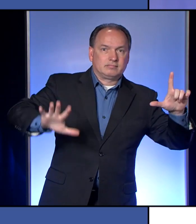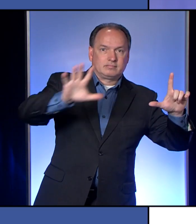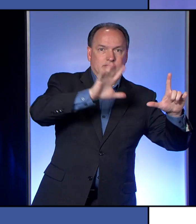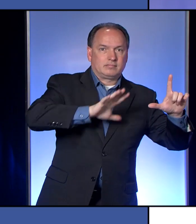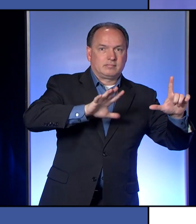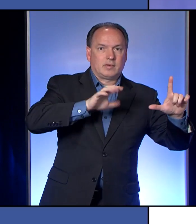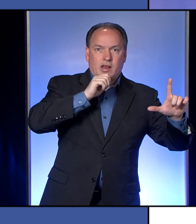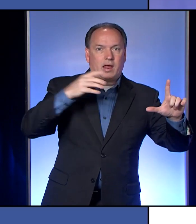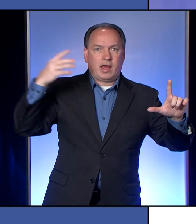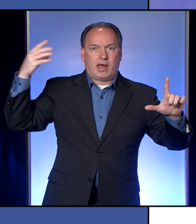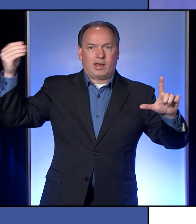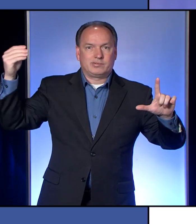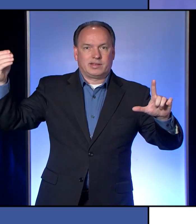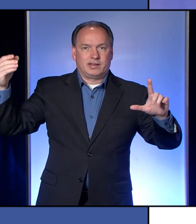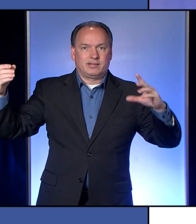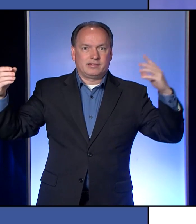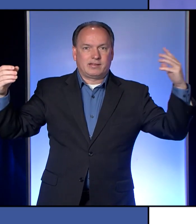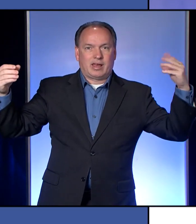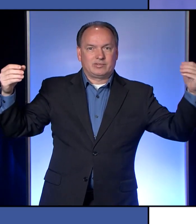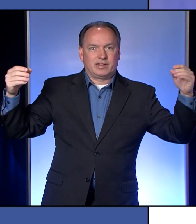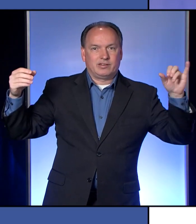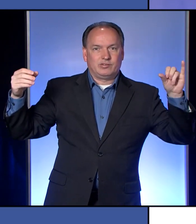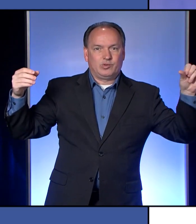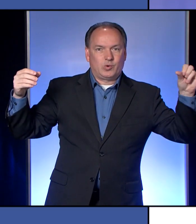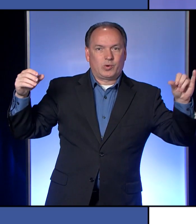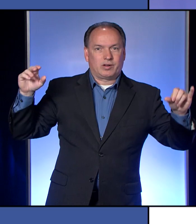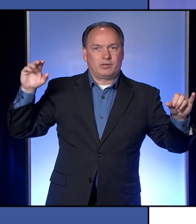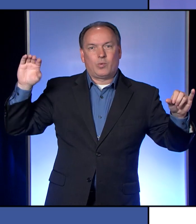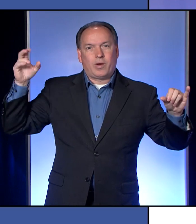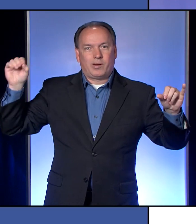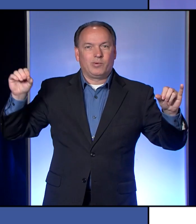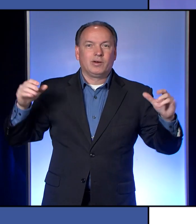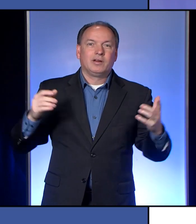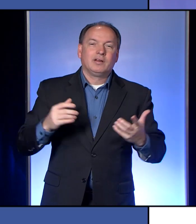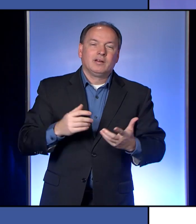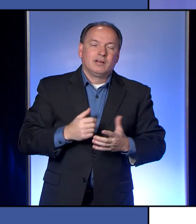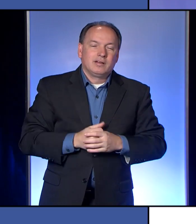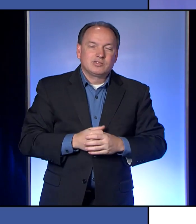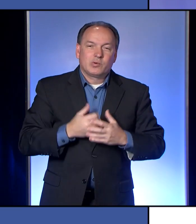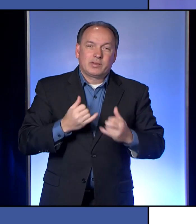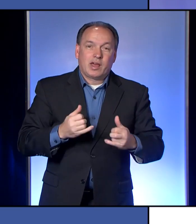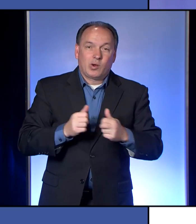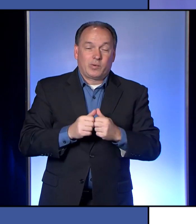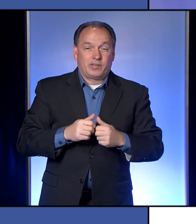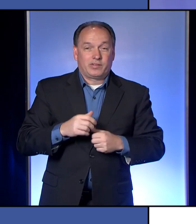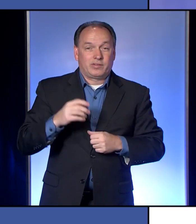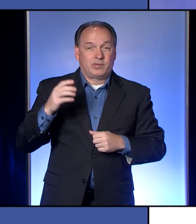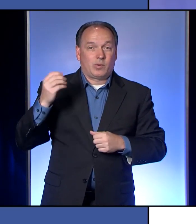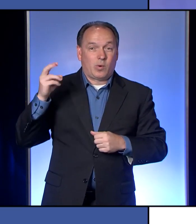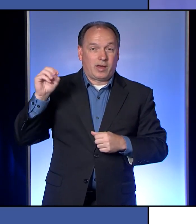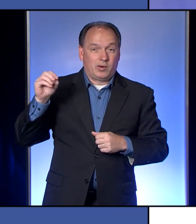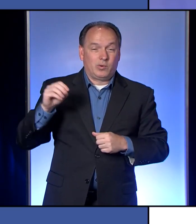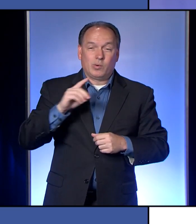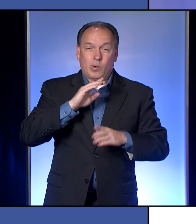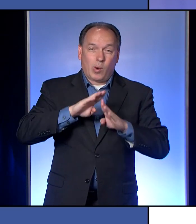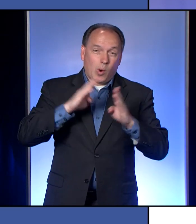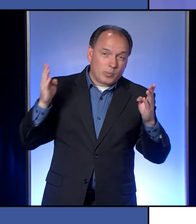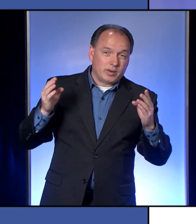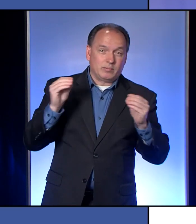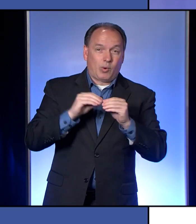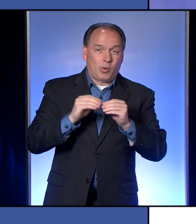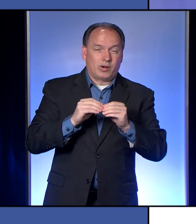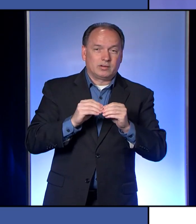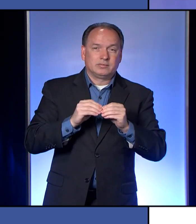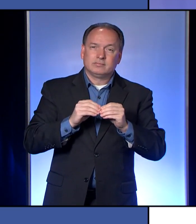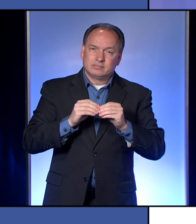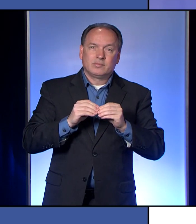County, particularly who come in and out of Erie. So now with Ohio really opening up much, much greater,